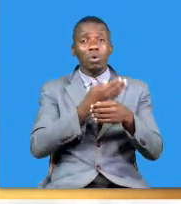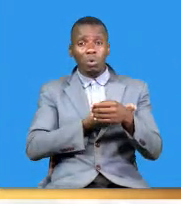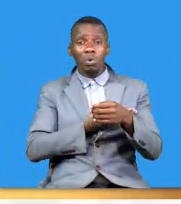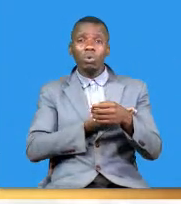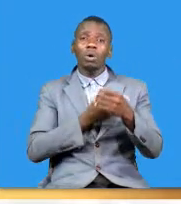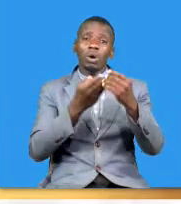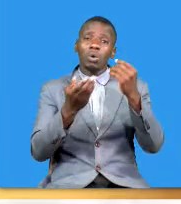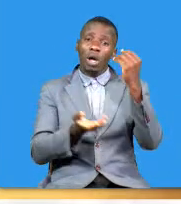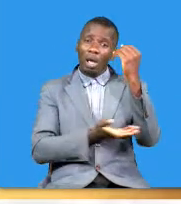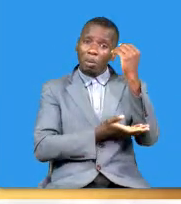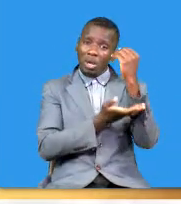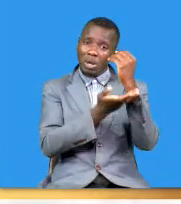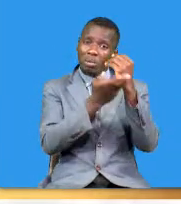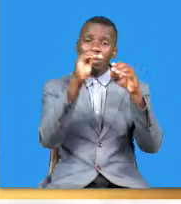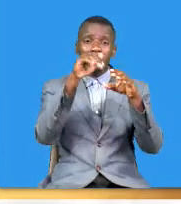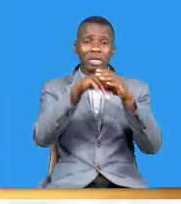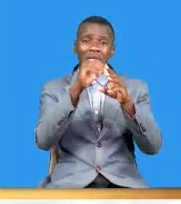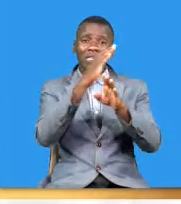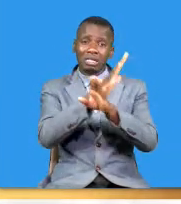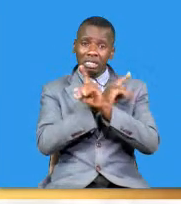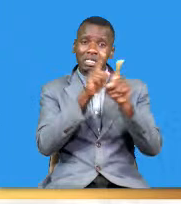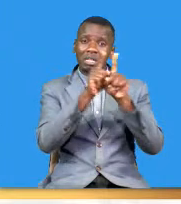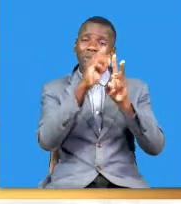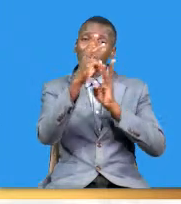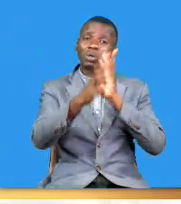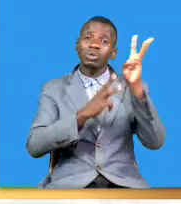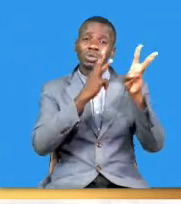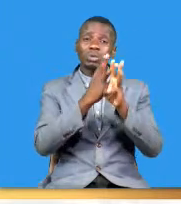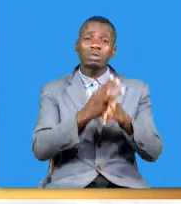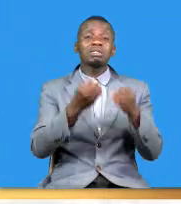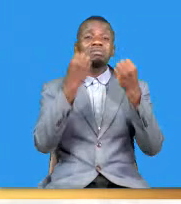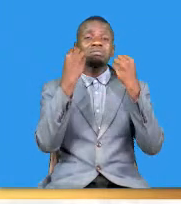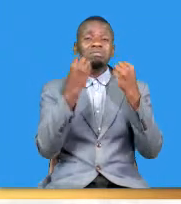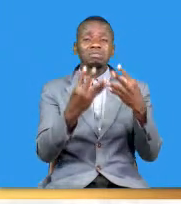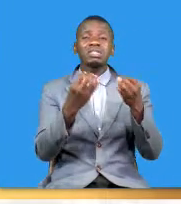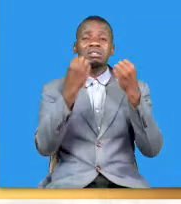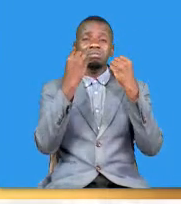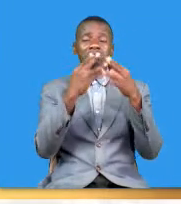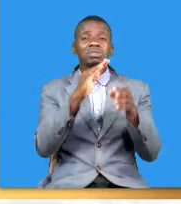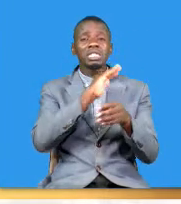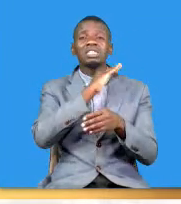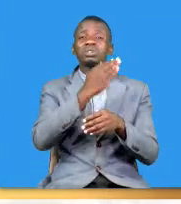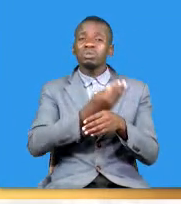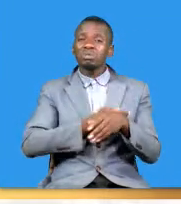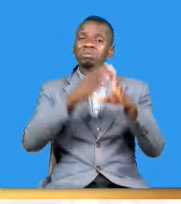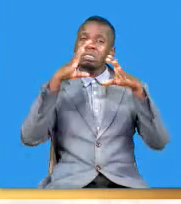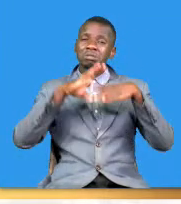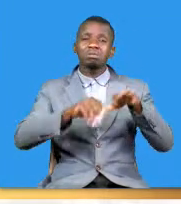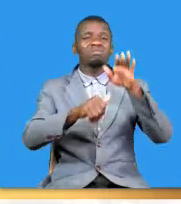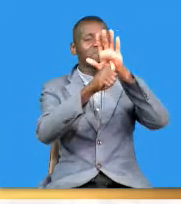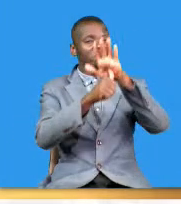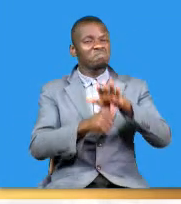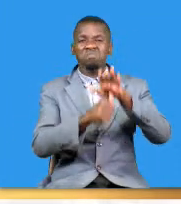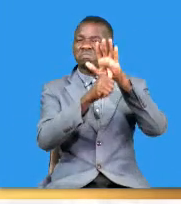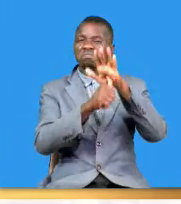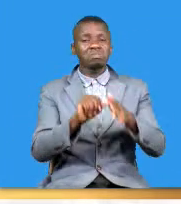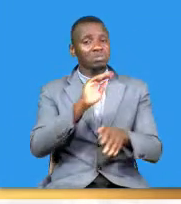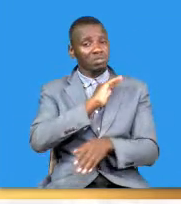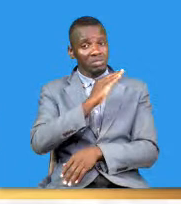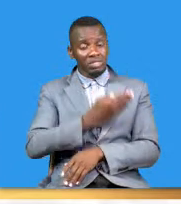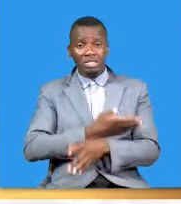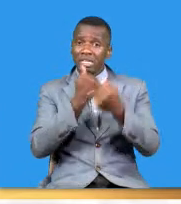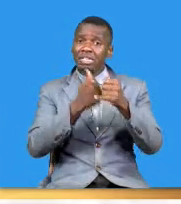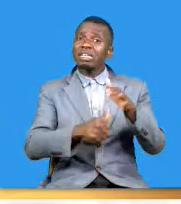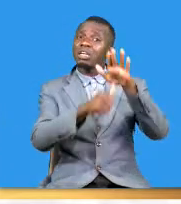globally, millions of women and girls continue to experience discrimination and violence. This discrimination